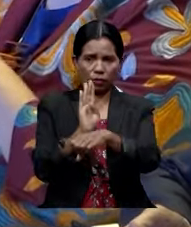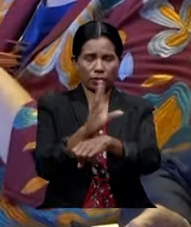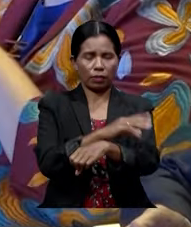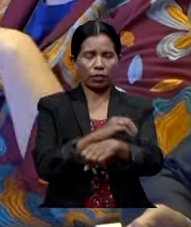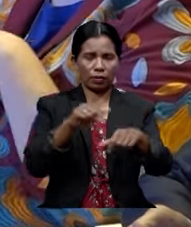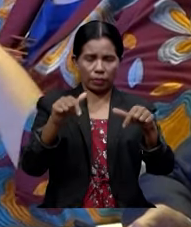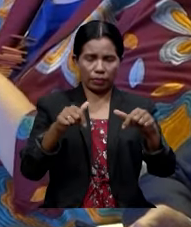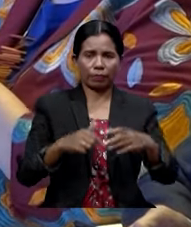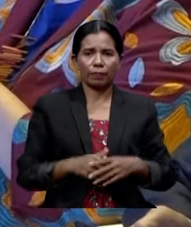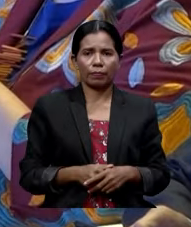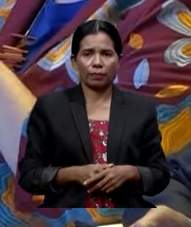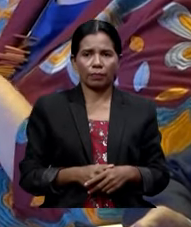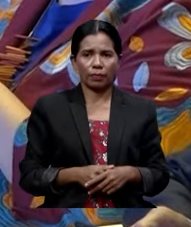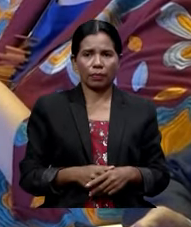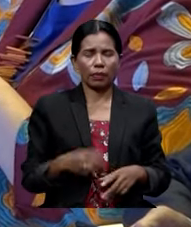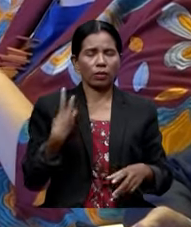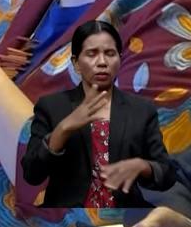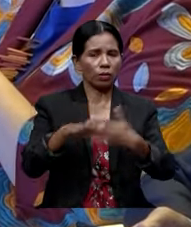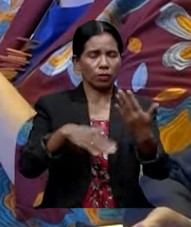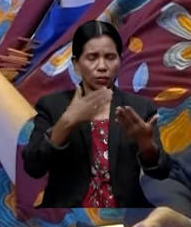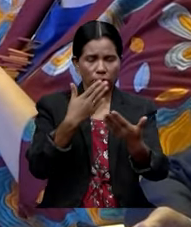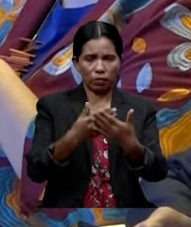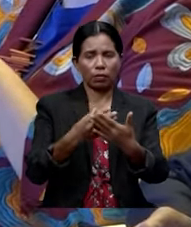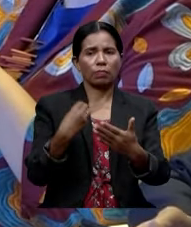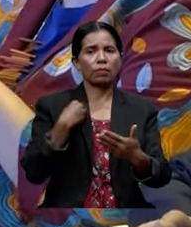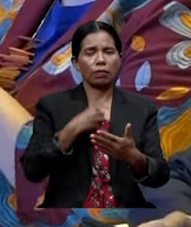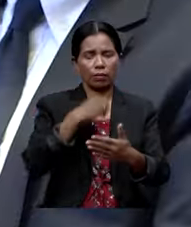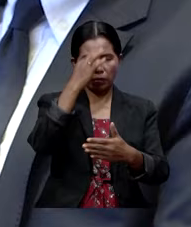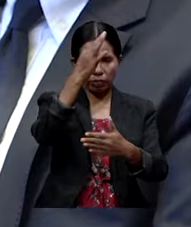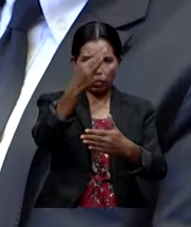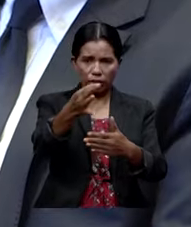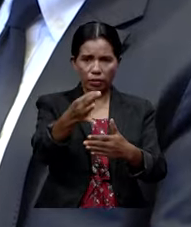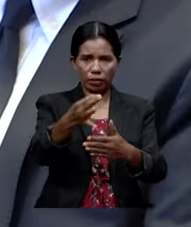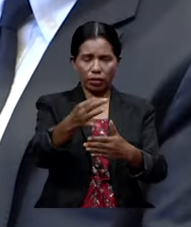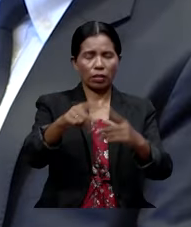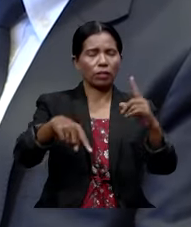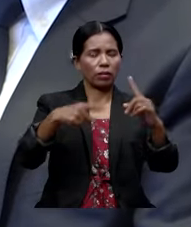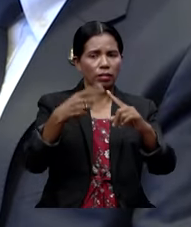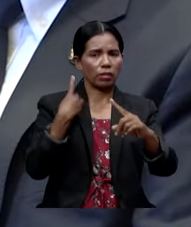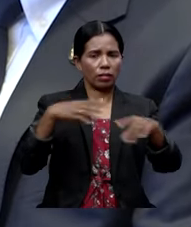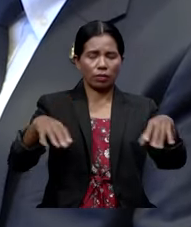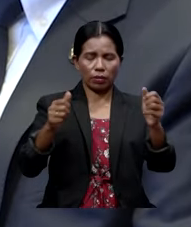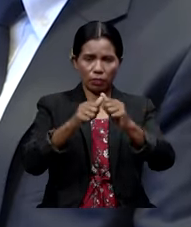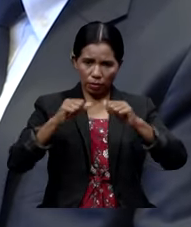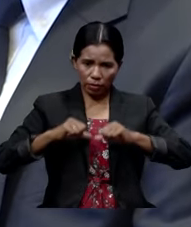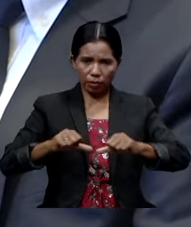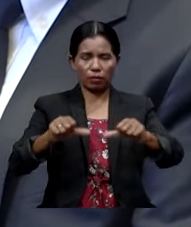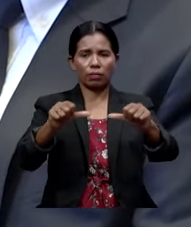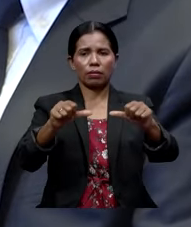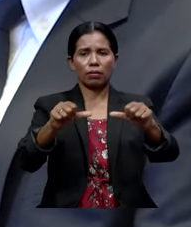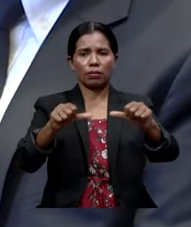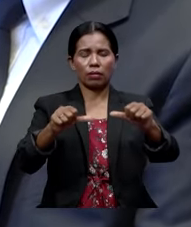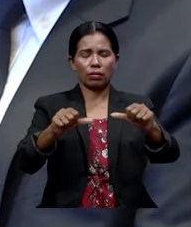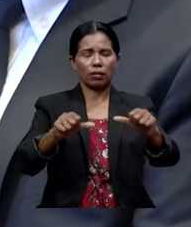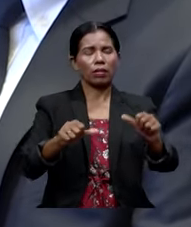our nation. We look forward to future, to a future where this relationship continues to